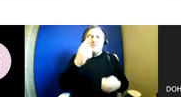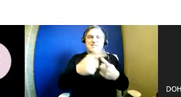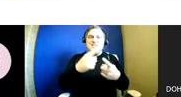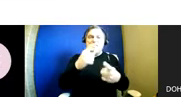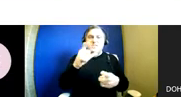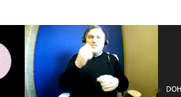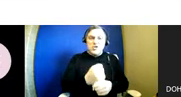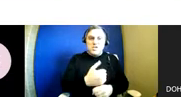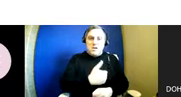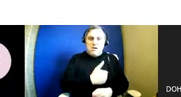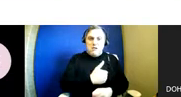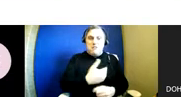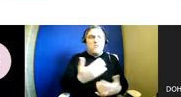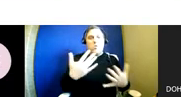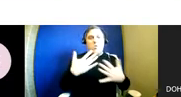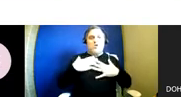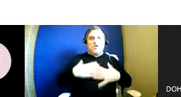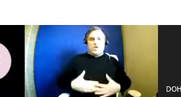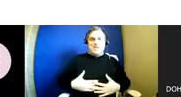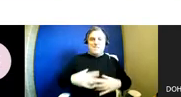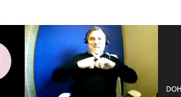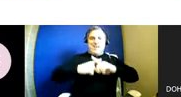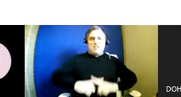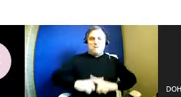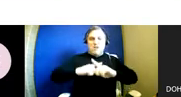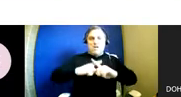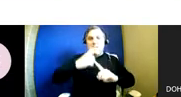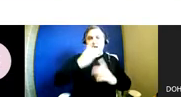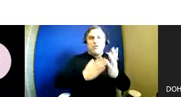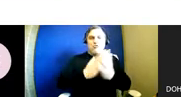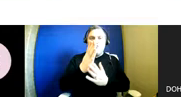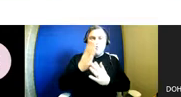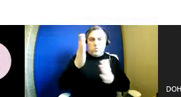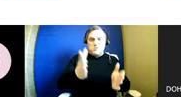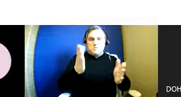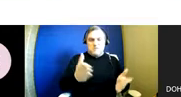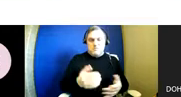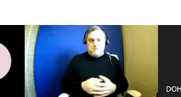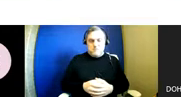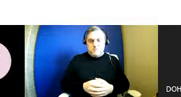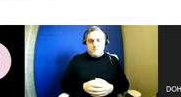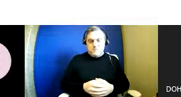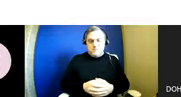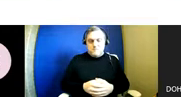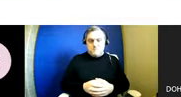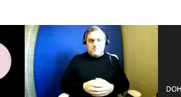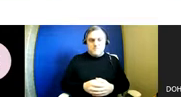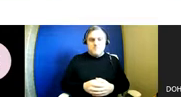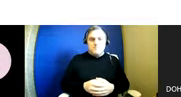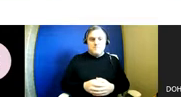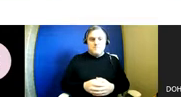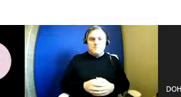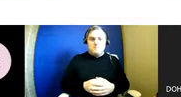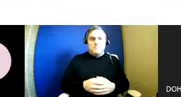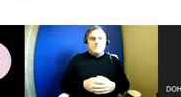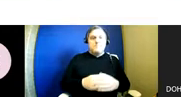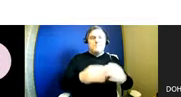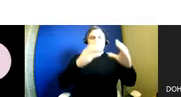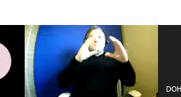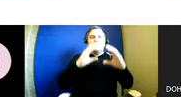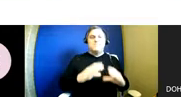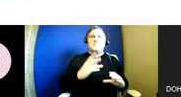done at our surgery, or a chest x-ray, which can be done at the local hospital if needed. But you'll see at the bottom on the left also secondary